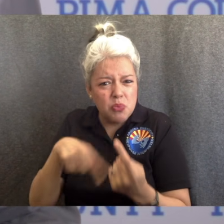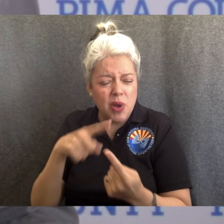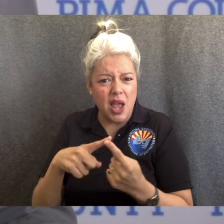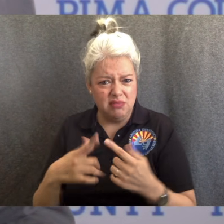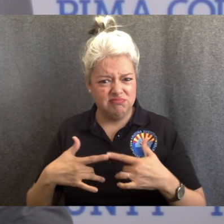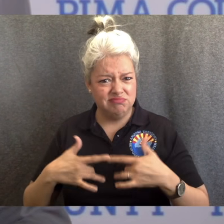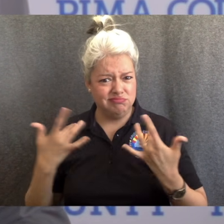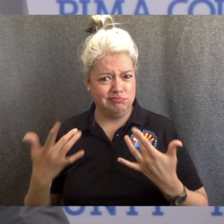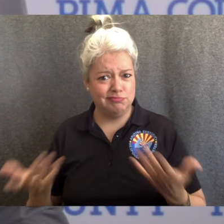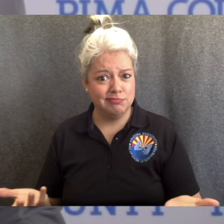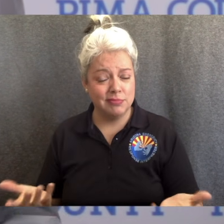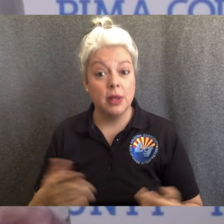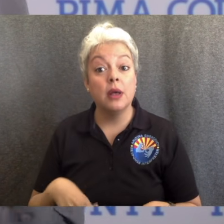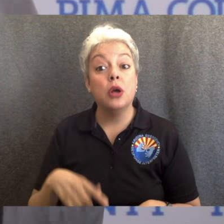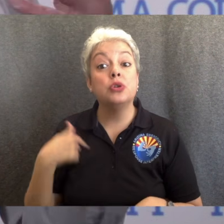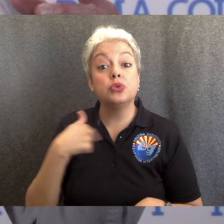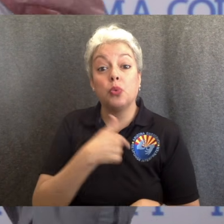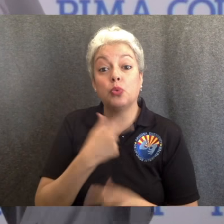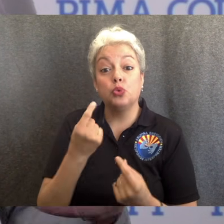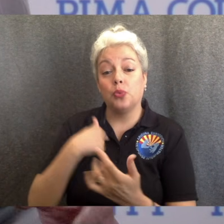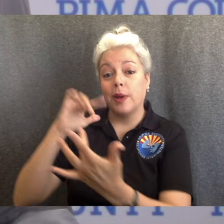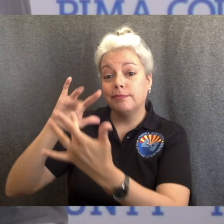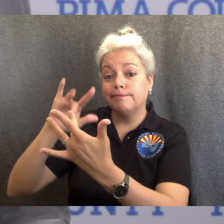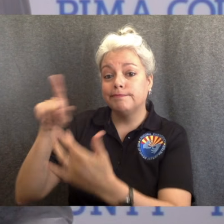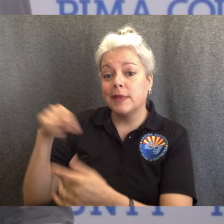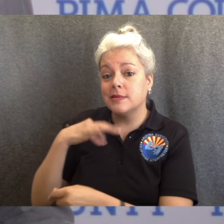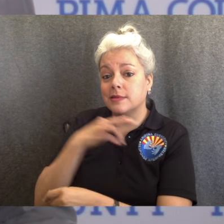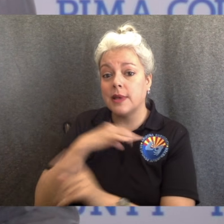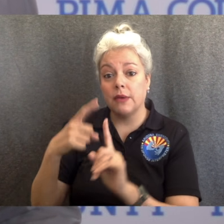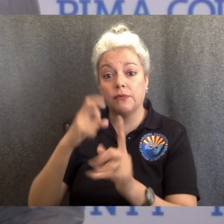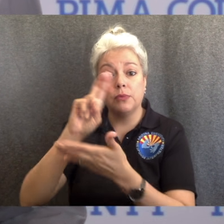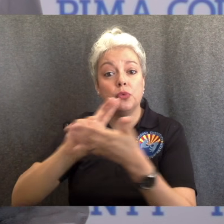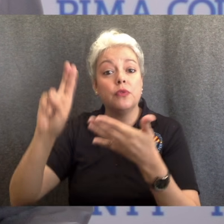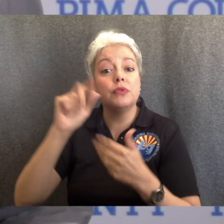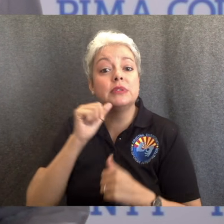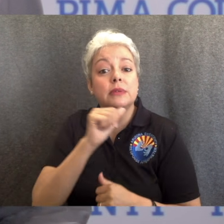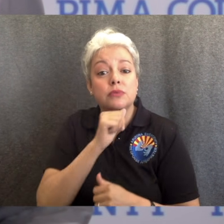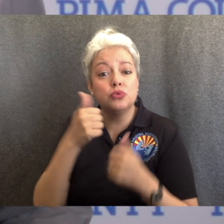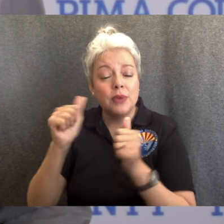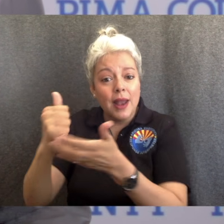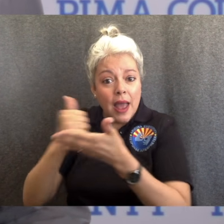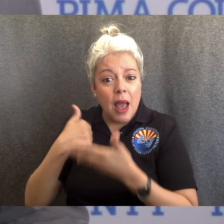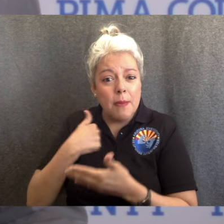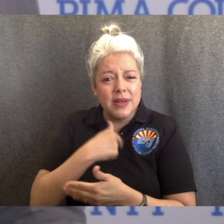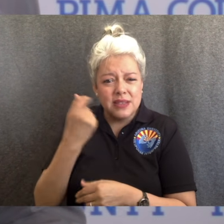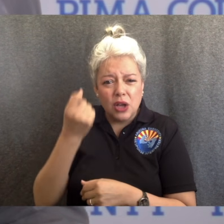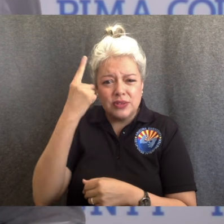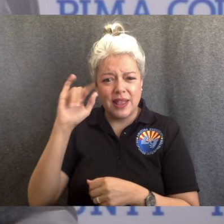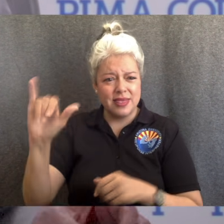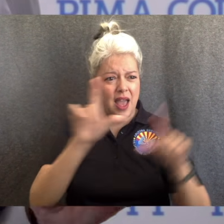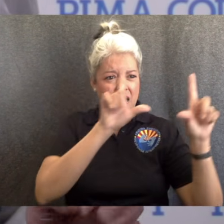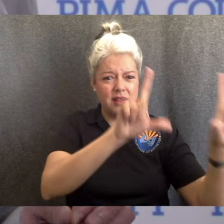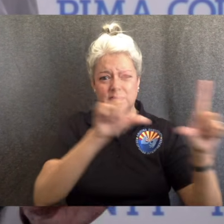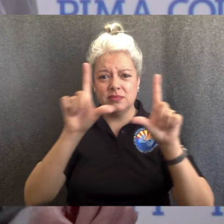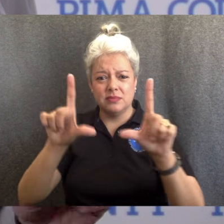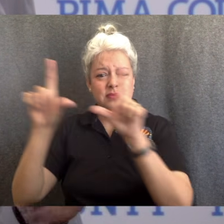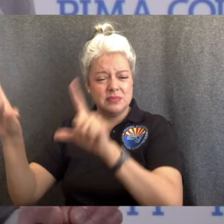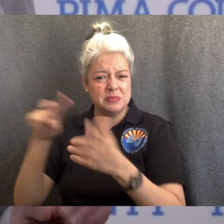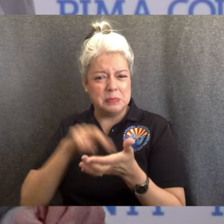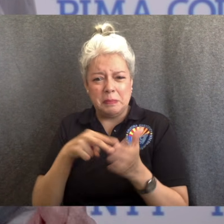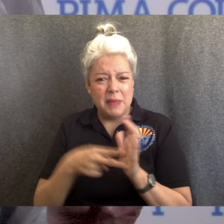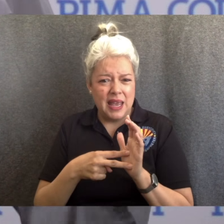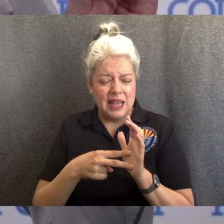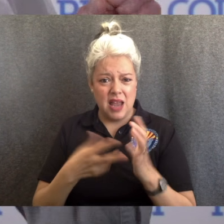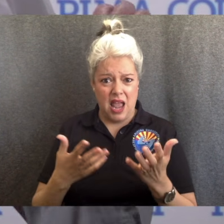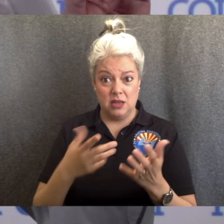of Arizona helping us to try and understand what these different models say and don't say. The important thing